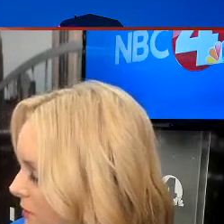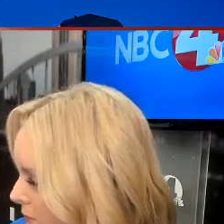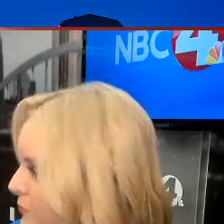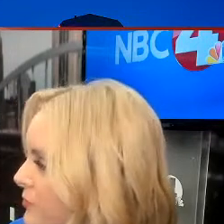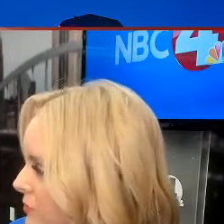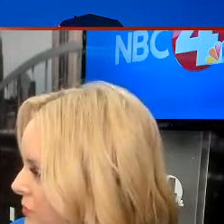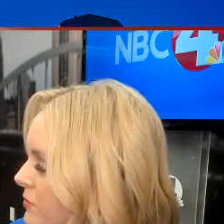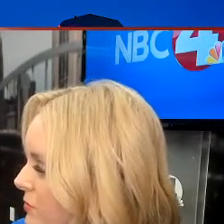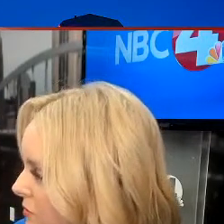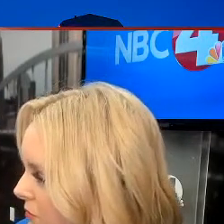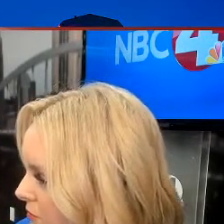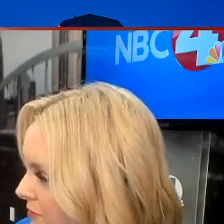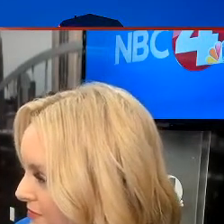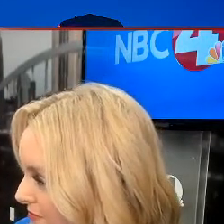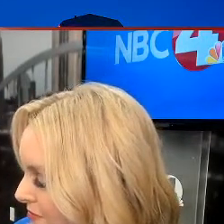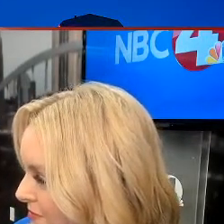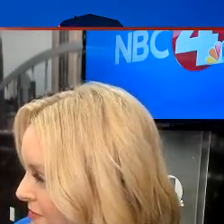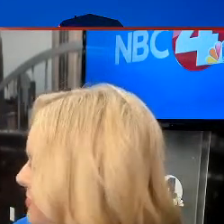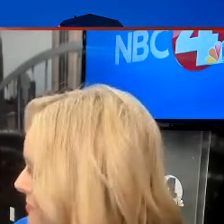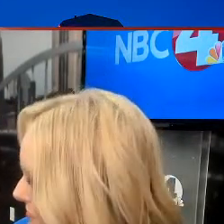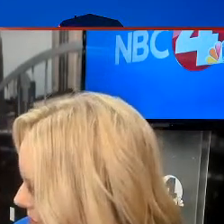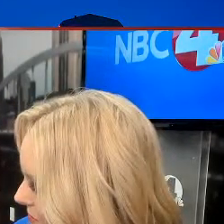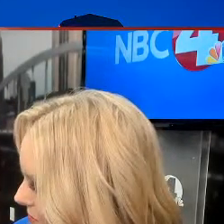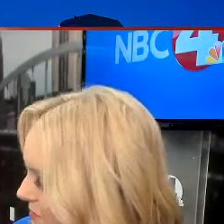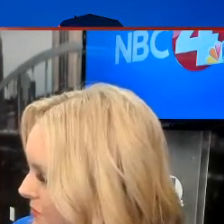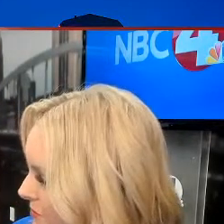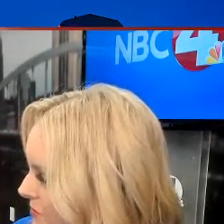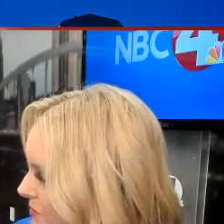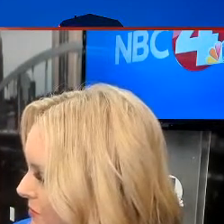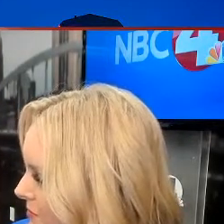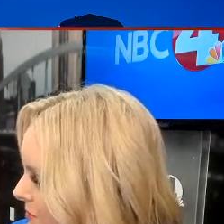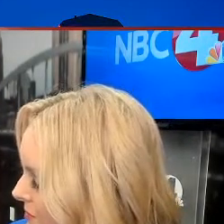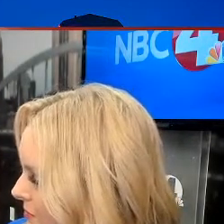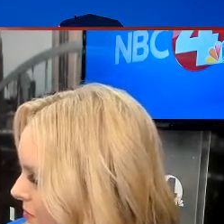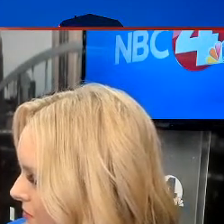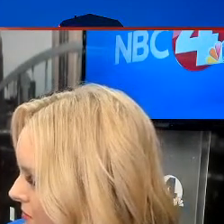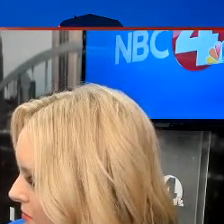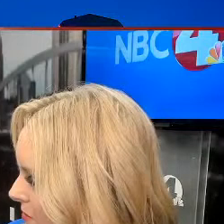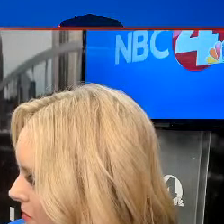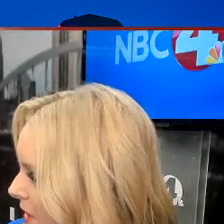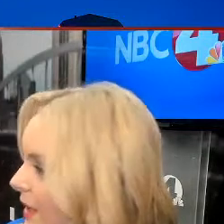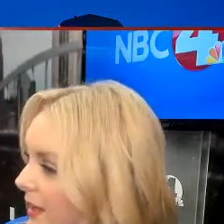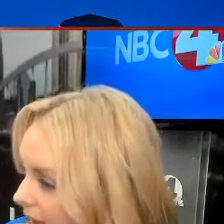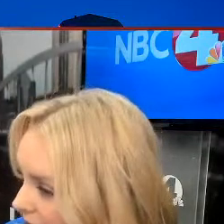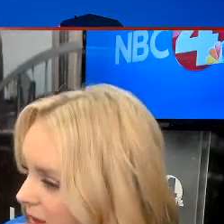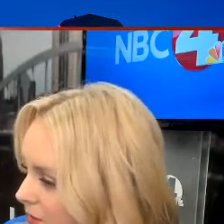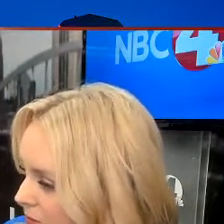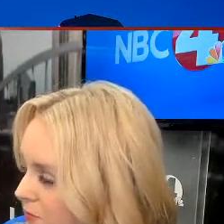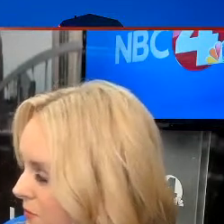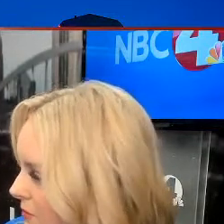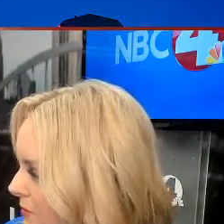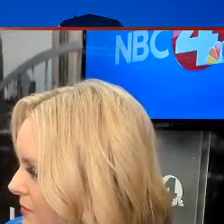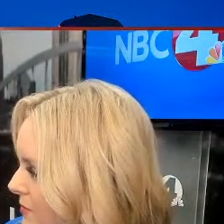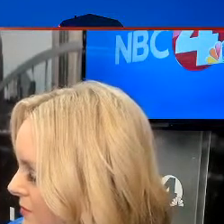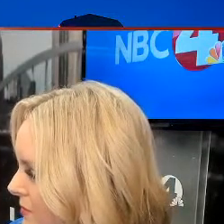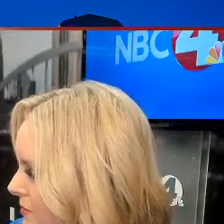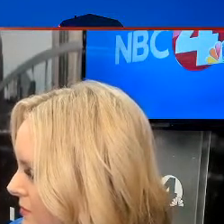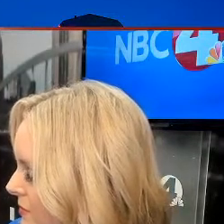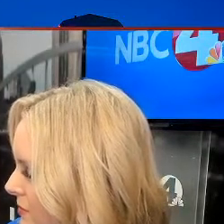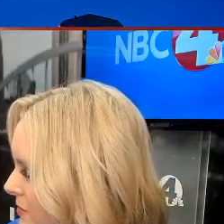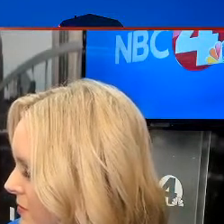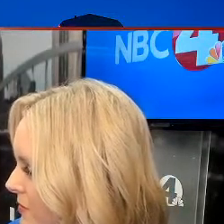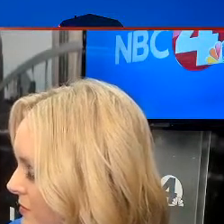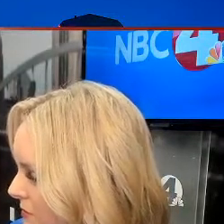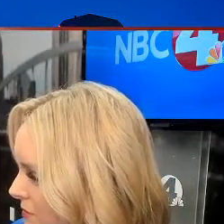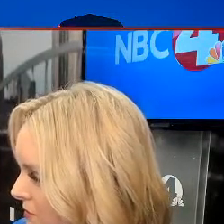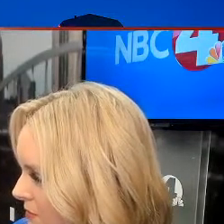does happen with Ohio State and the Big Ten with football season. Obviously, it's becoming quite a political issue, and a lot of people that I've talked